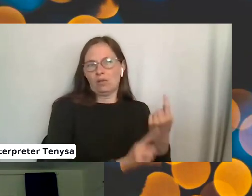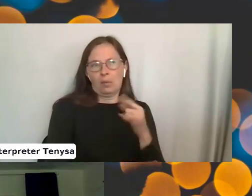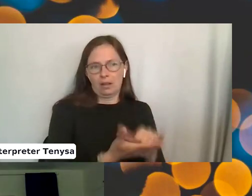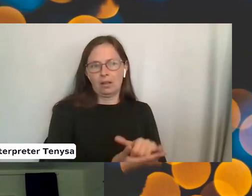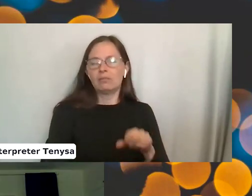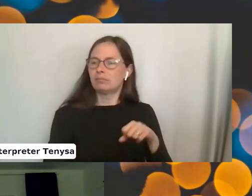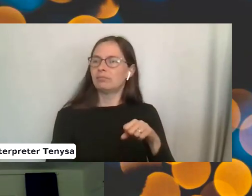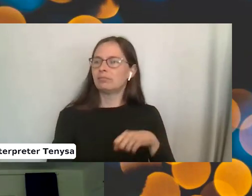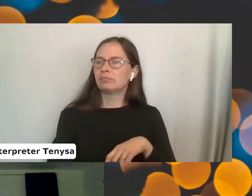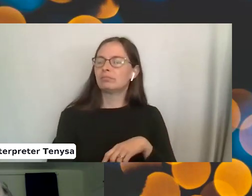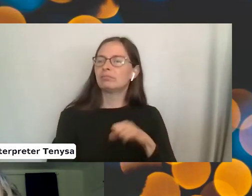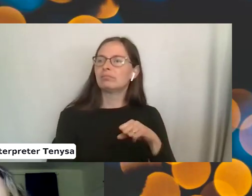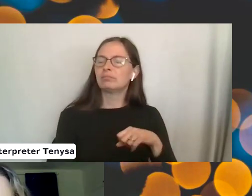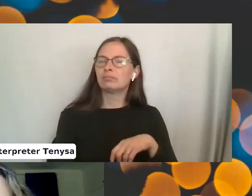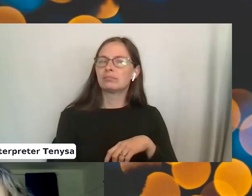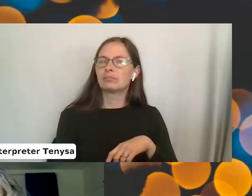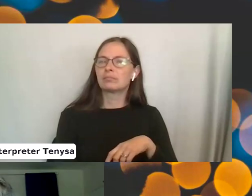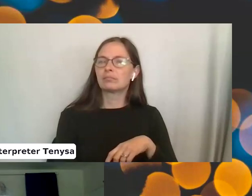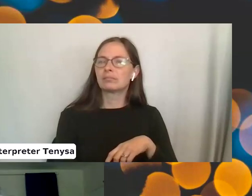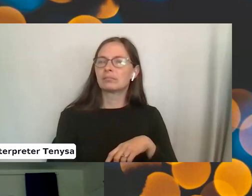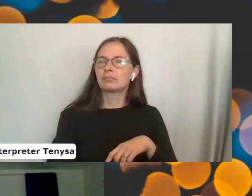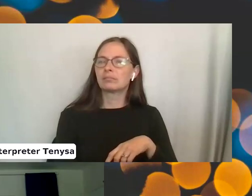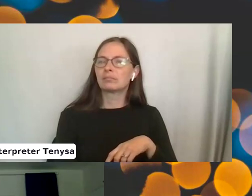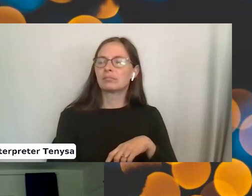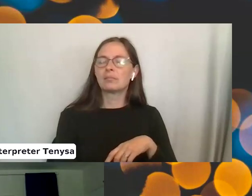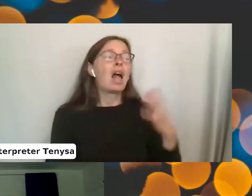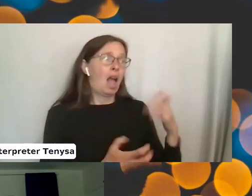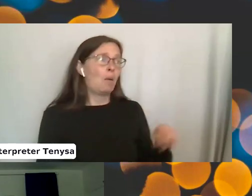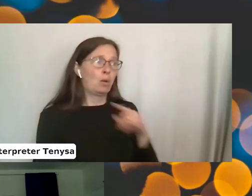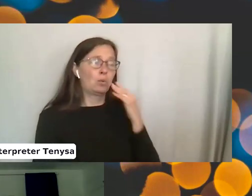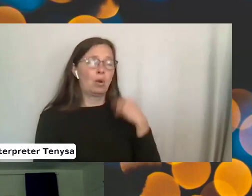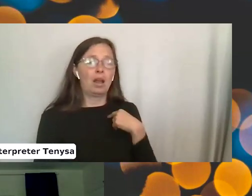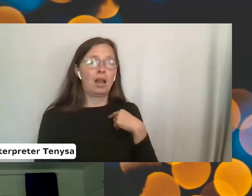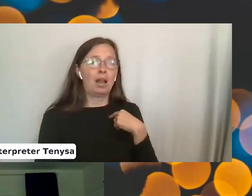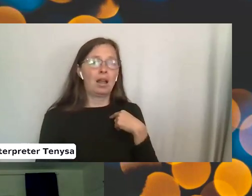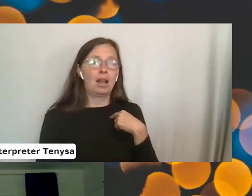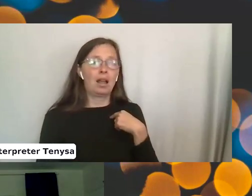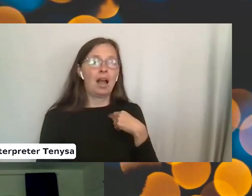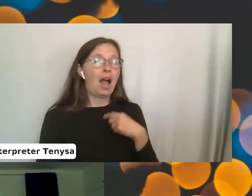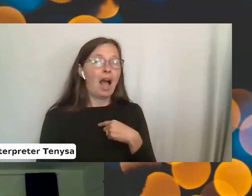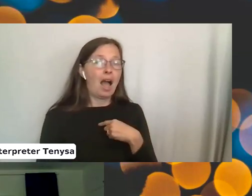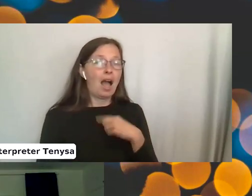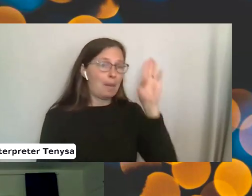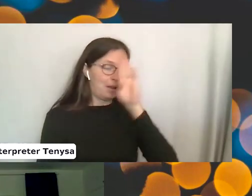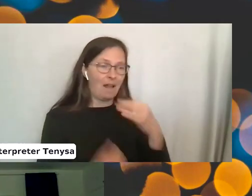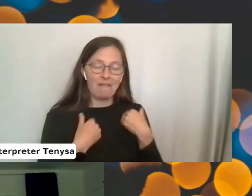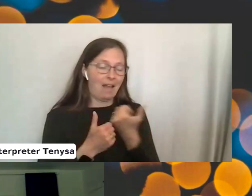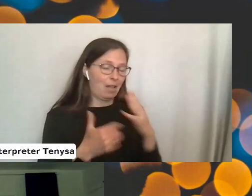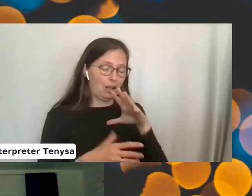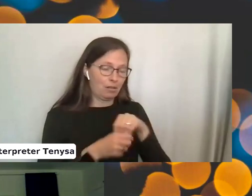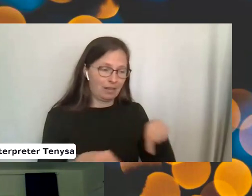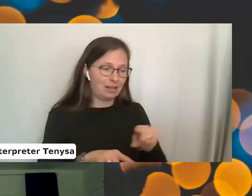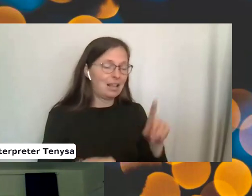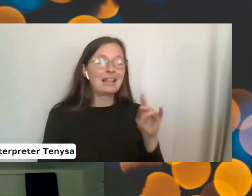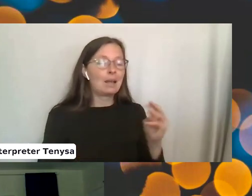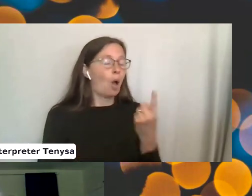Yeah. Guys, I want you to know I never have anything to do with these. Kim always I just